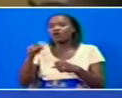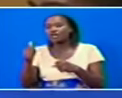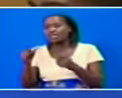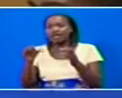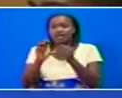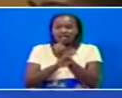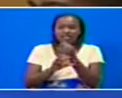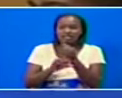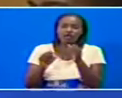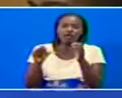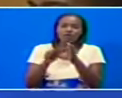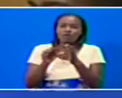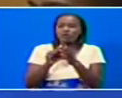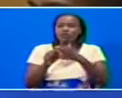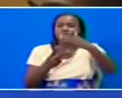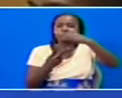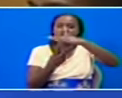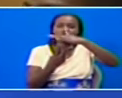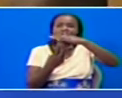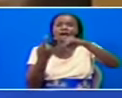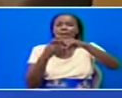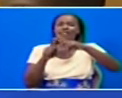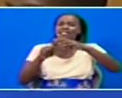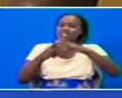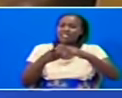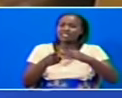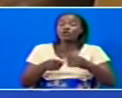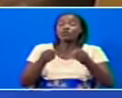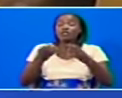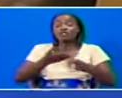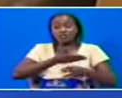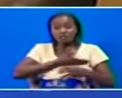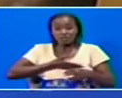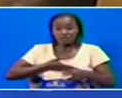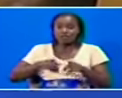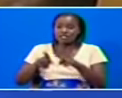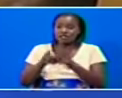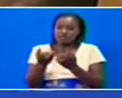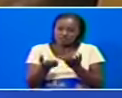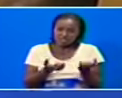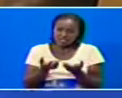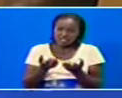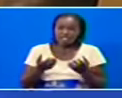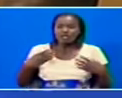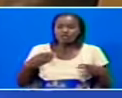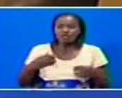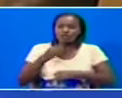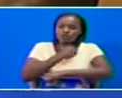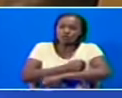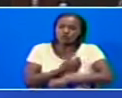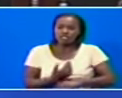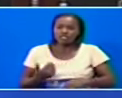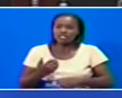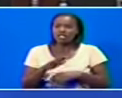visa. It is time that we start giving the passport to the business people, to school children, to